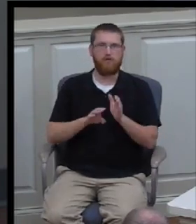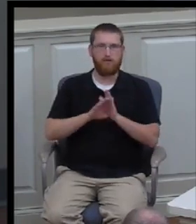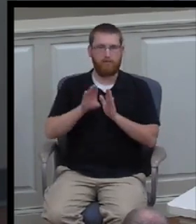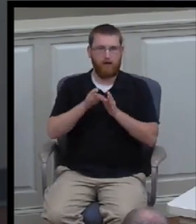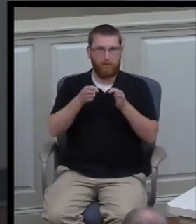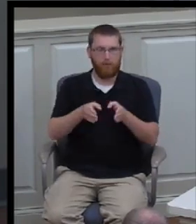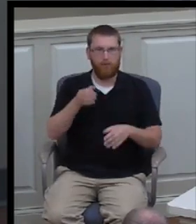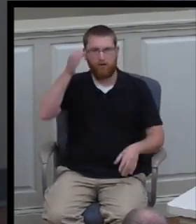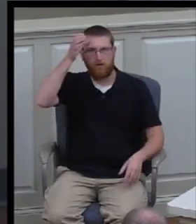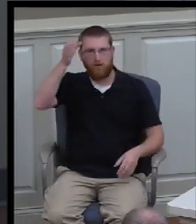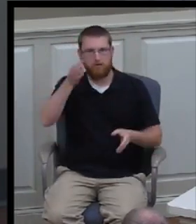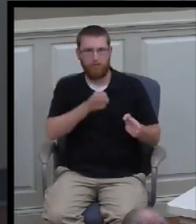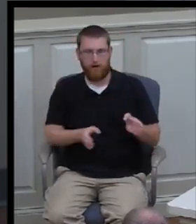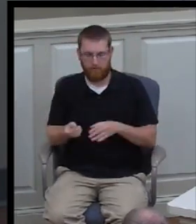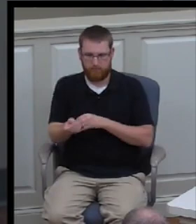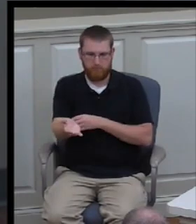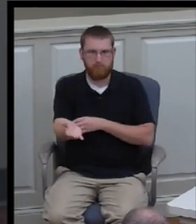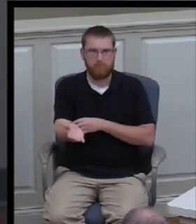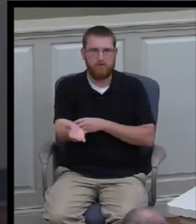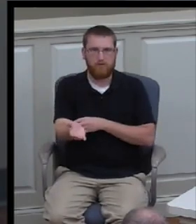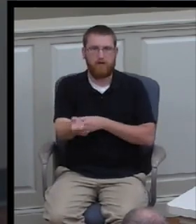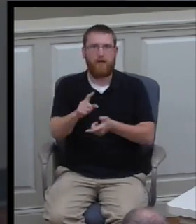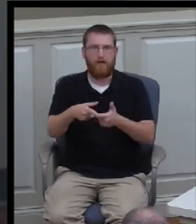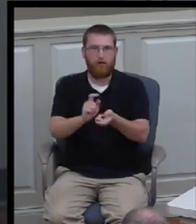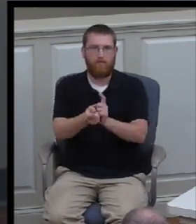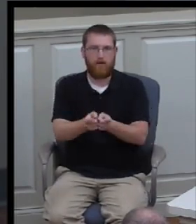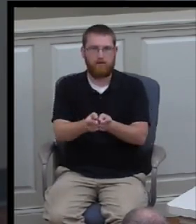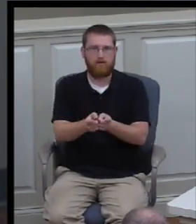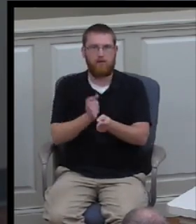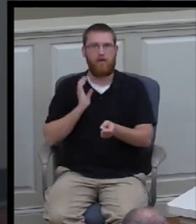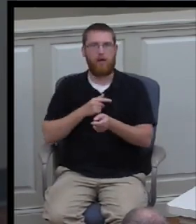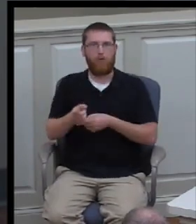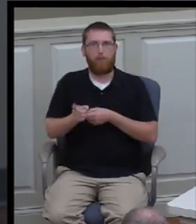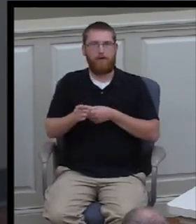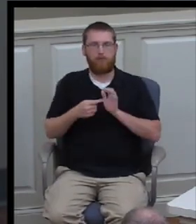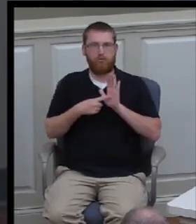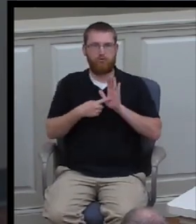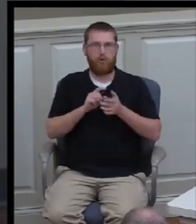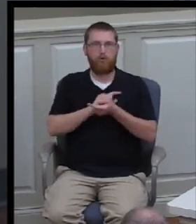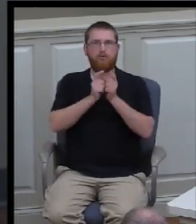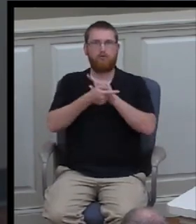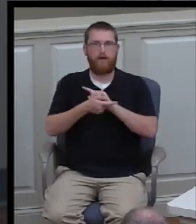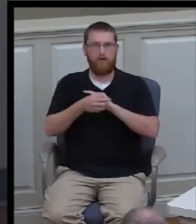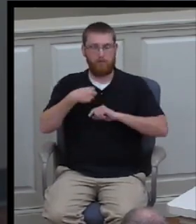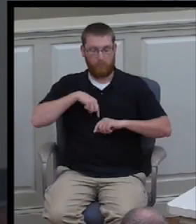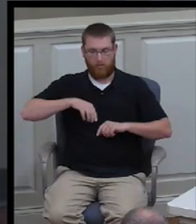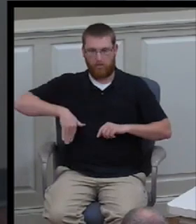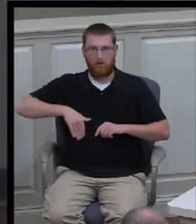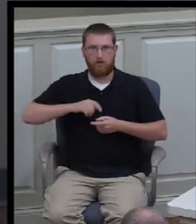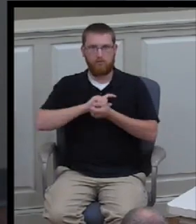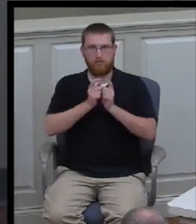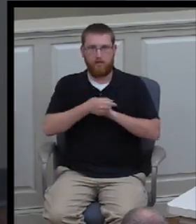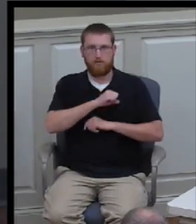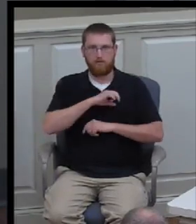this concept plan forward, and then it revised. So our minutes are what reflect those changes. We won't revise a staff report in